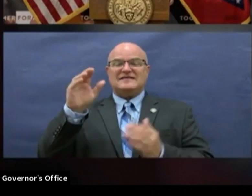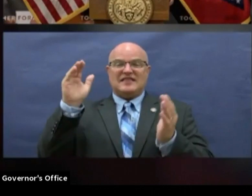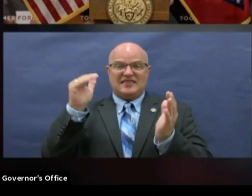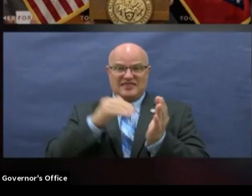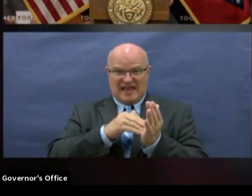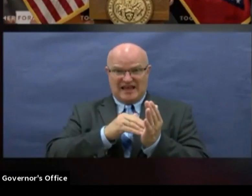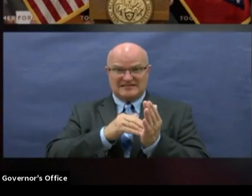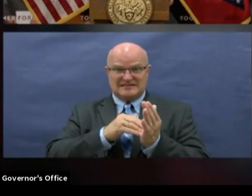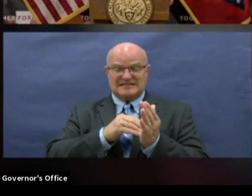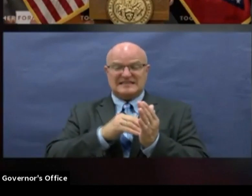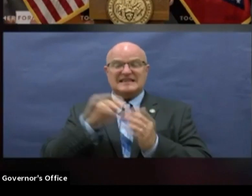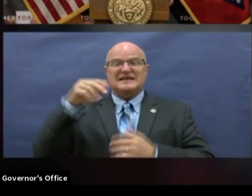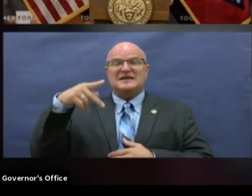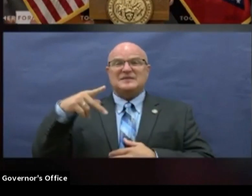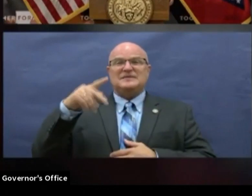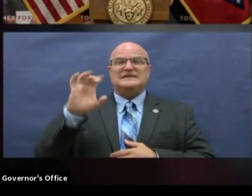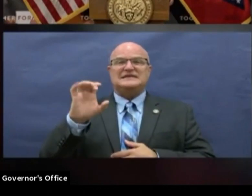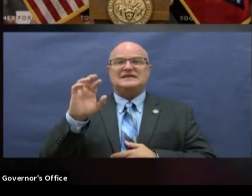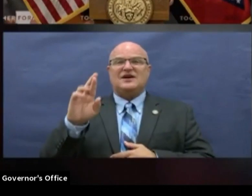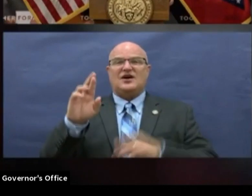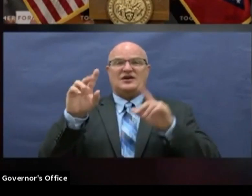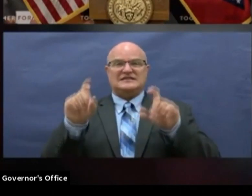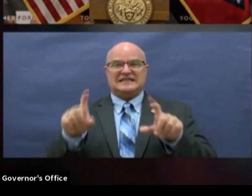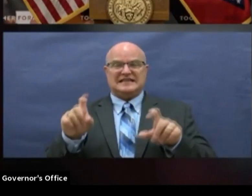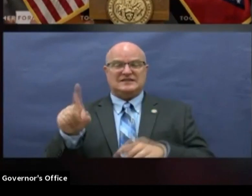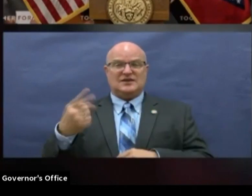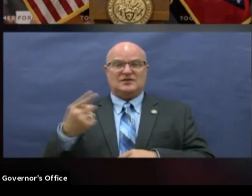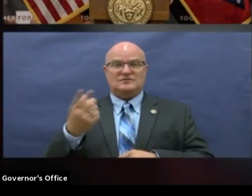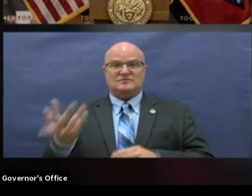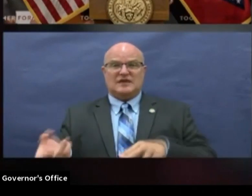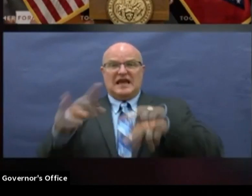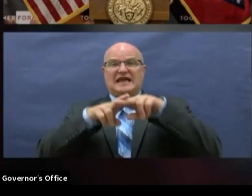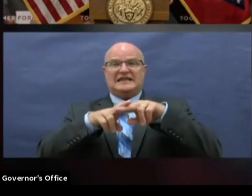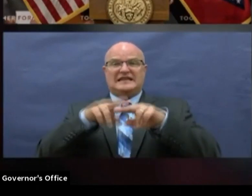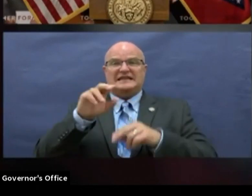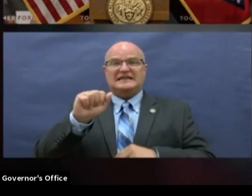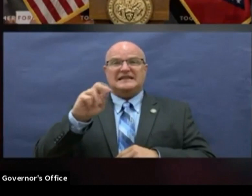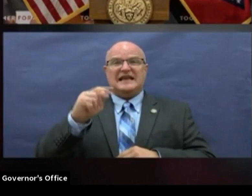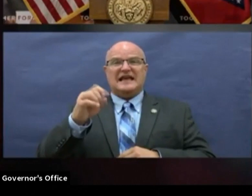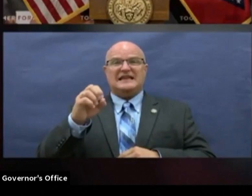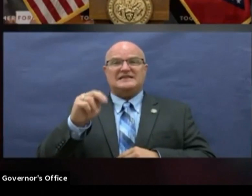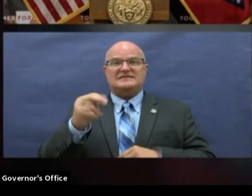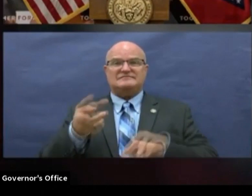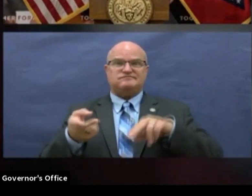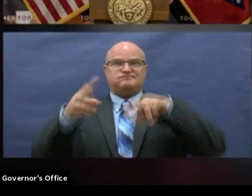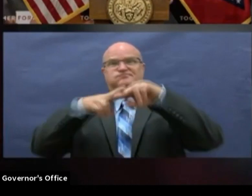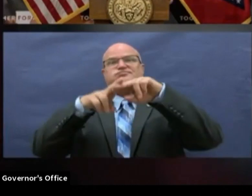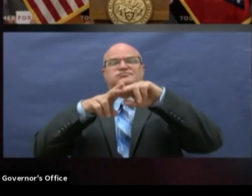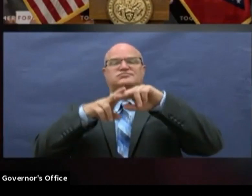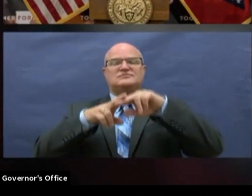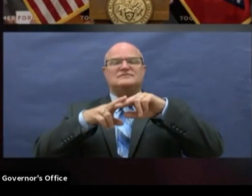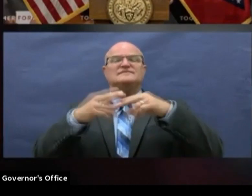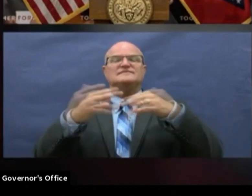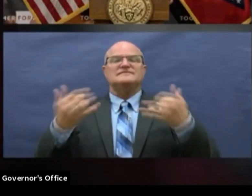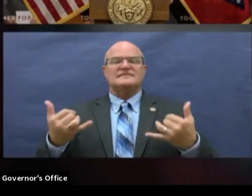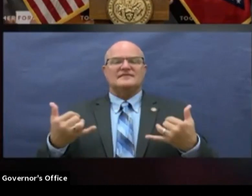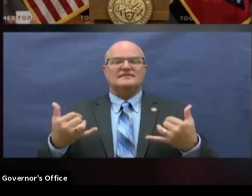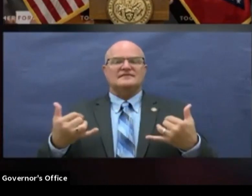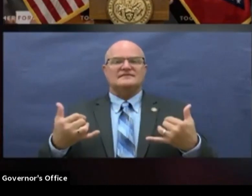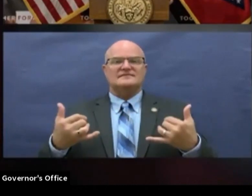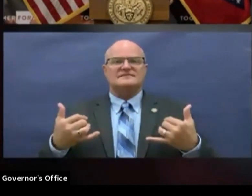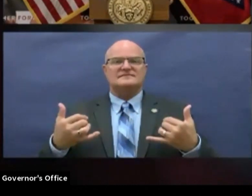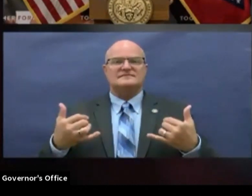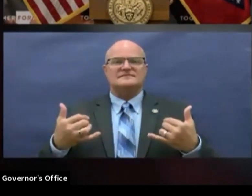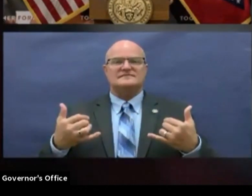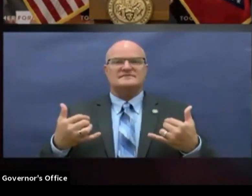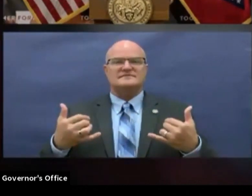187,000, and these are PCR tests alone. If you add the antigen test, it even goes up from there. That's the next slide.